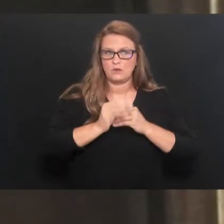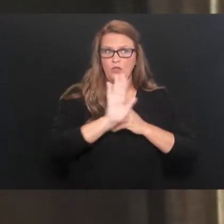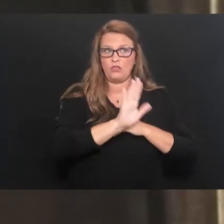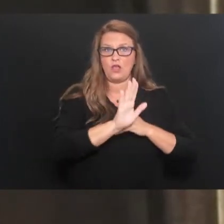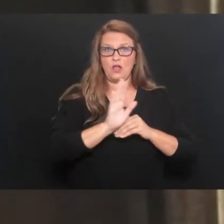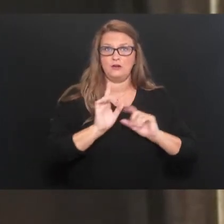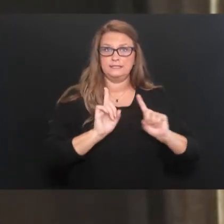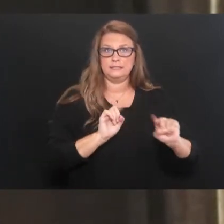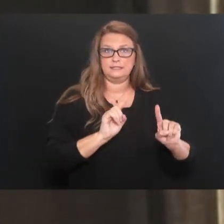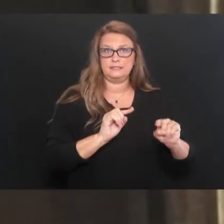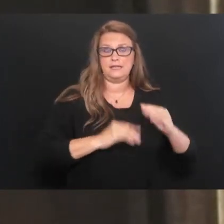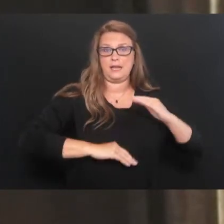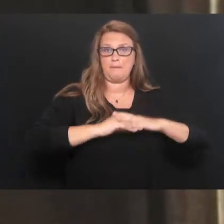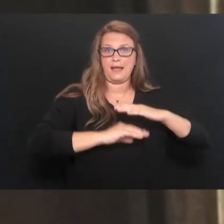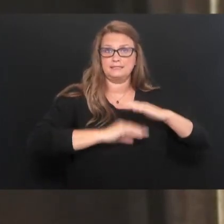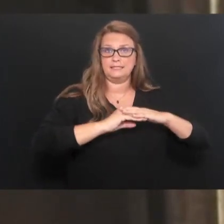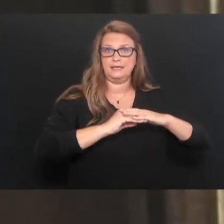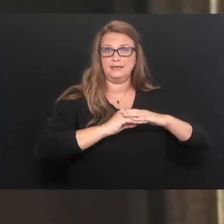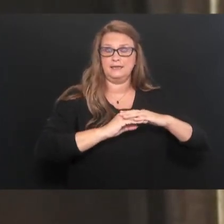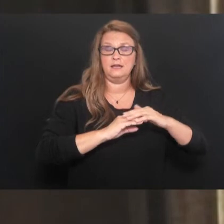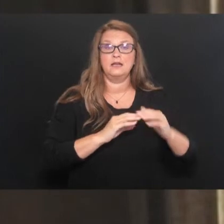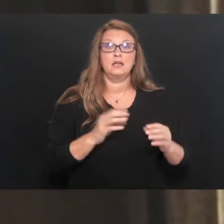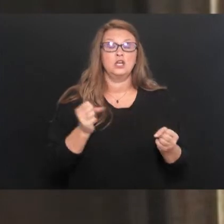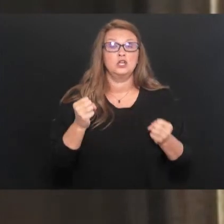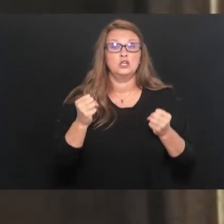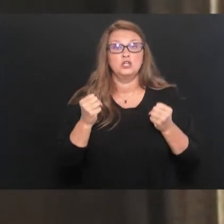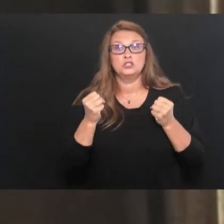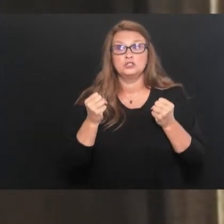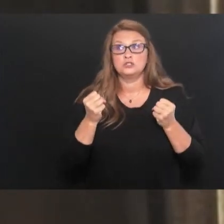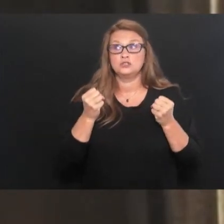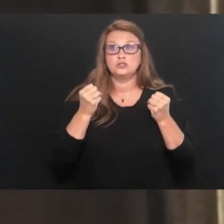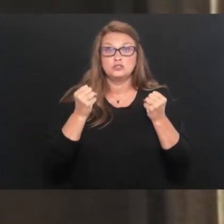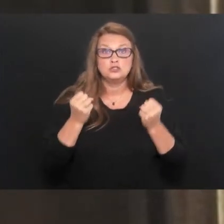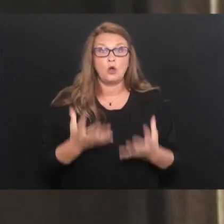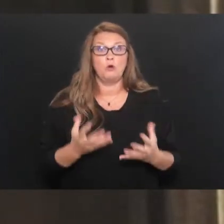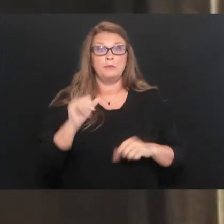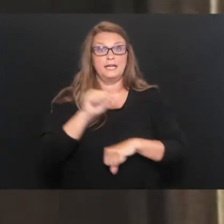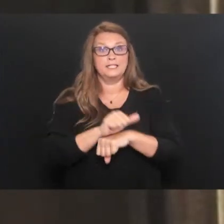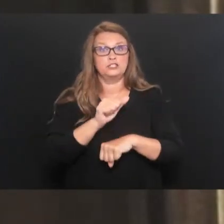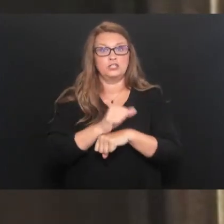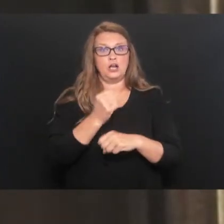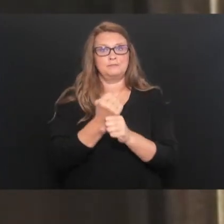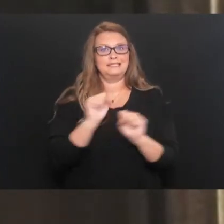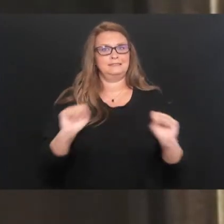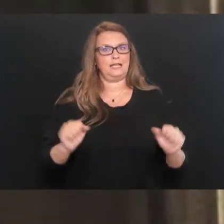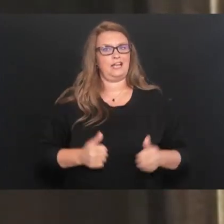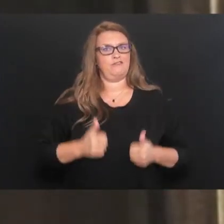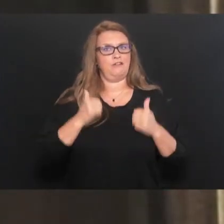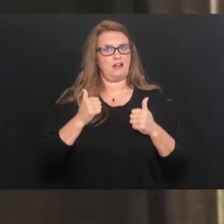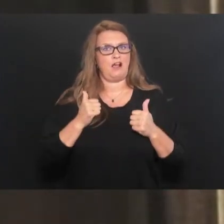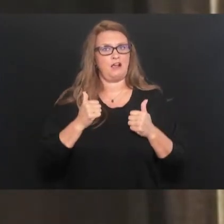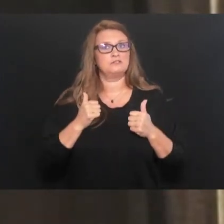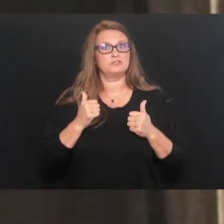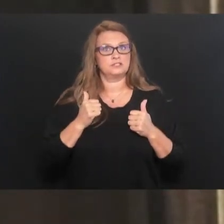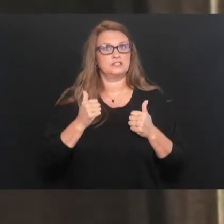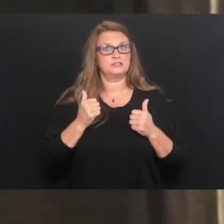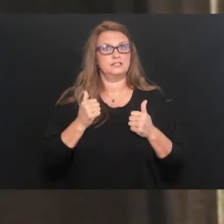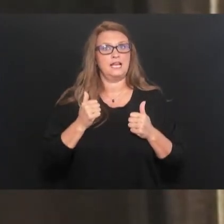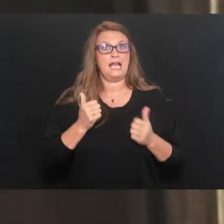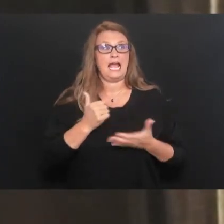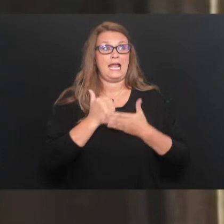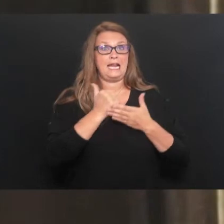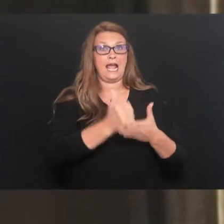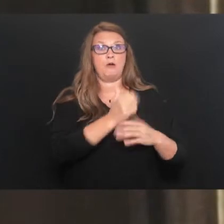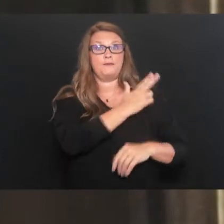for that. As the governor said, our two main jobs are save lives and protect hospital capacity. And this Delta variant is